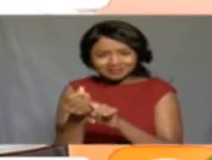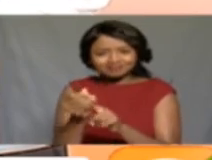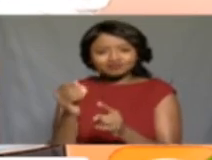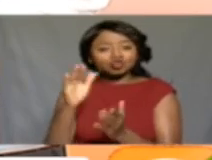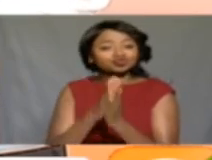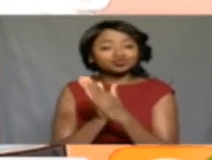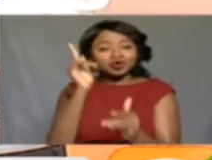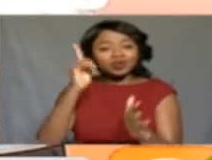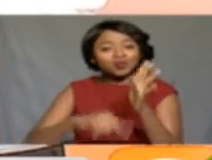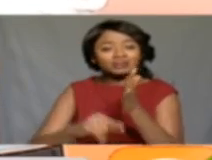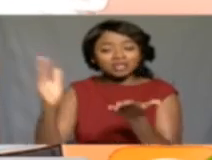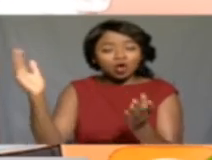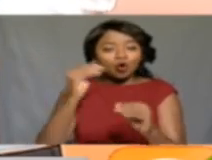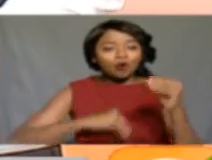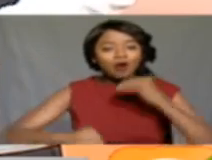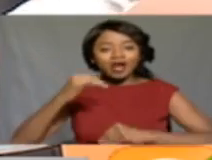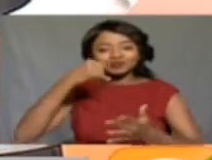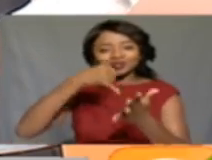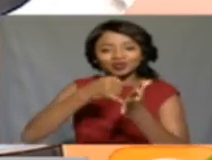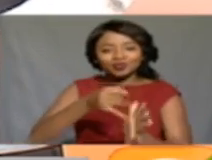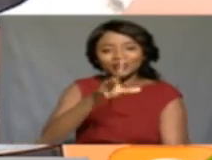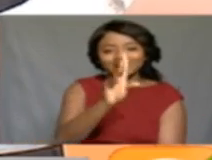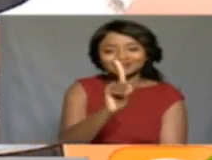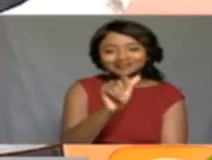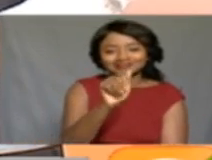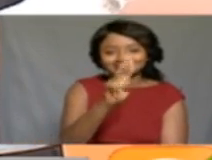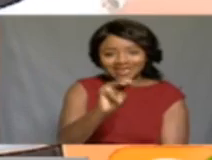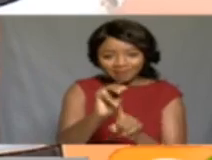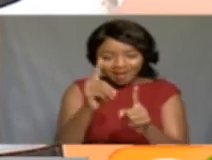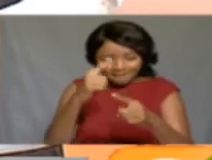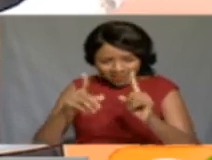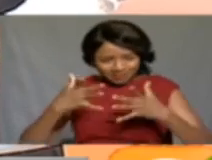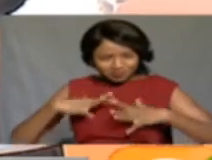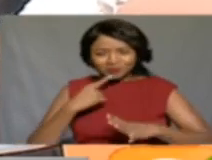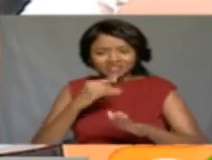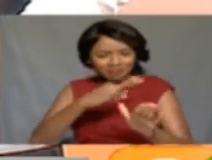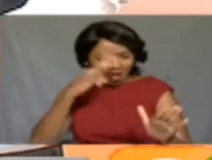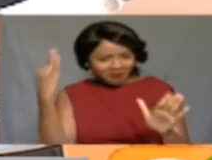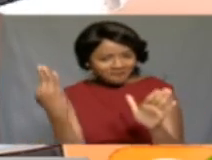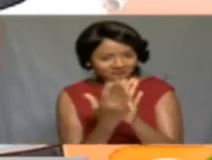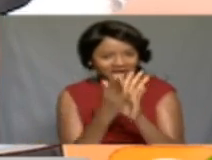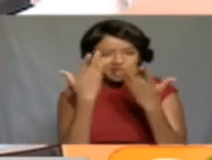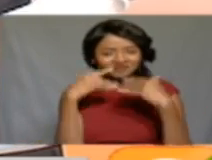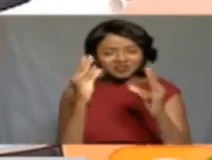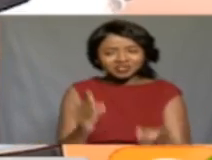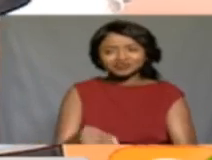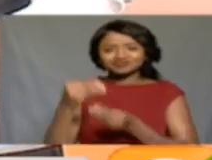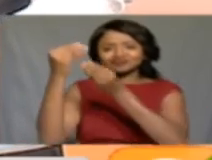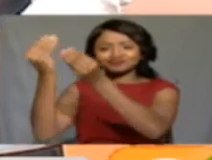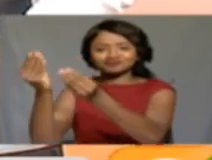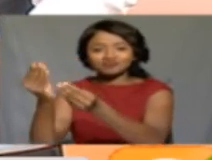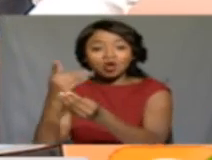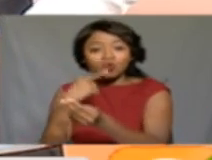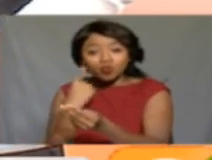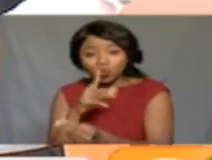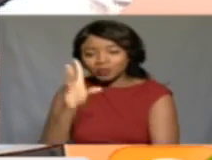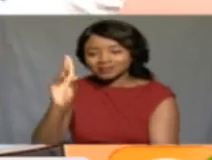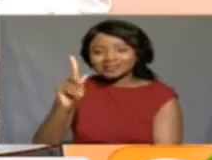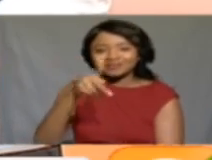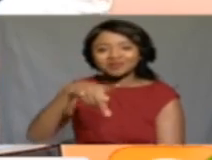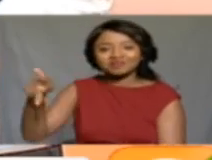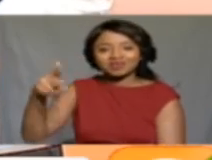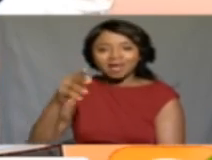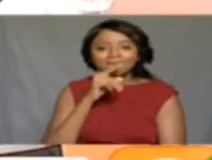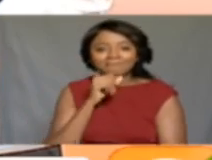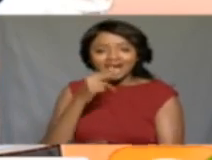scandal. Well, a source at CID headquarters said the files have been forwarded to the Director of Public Prosecutions, Noordin